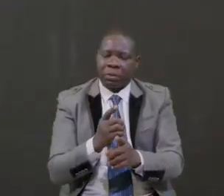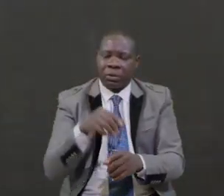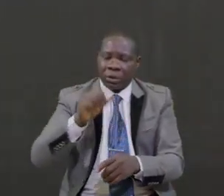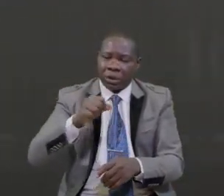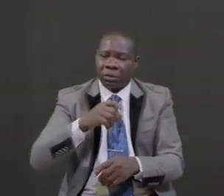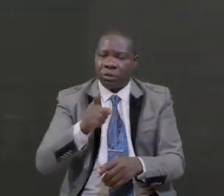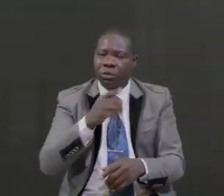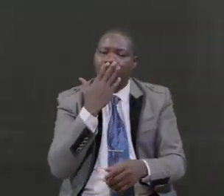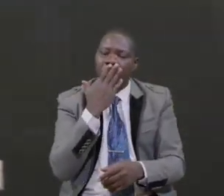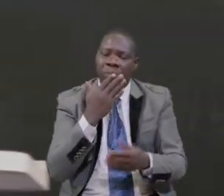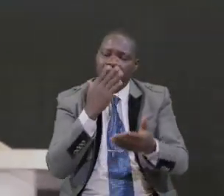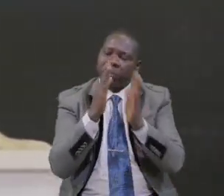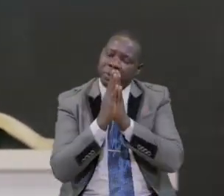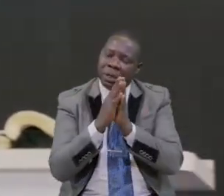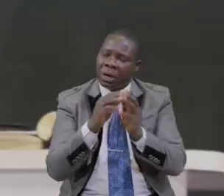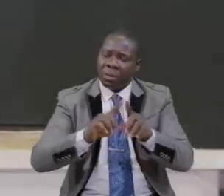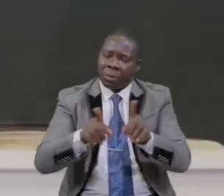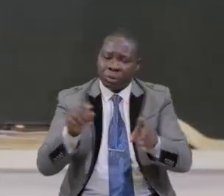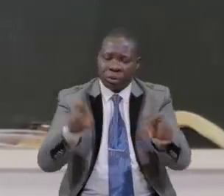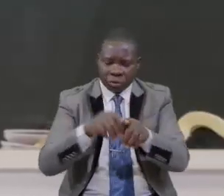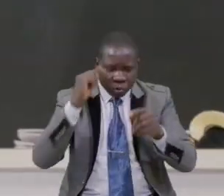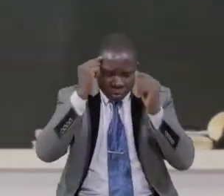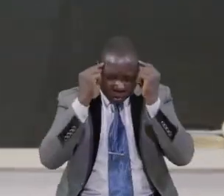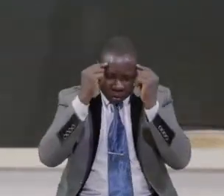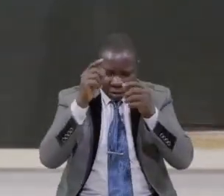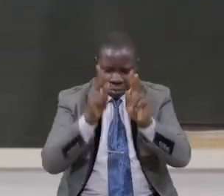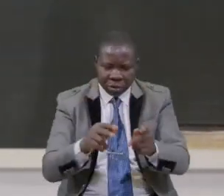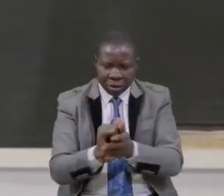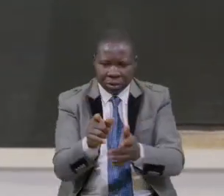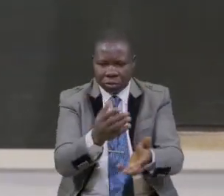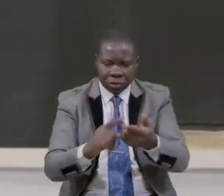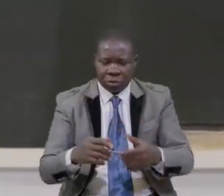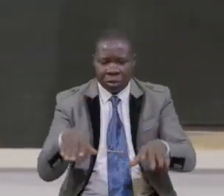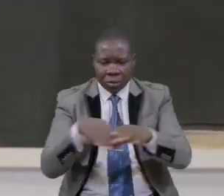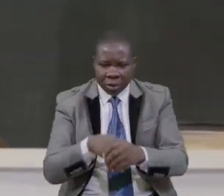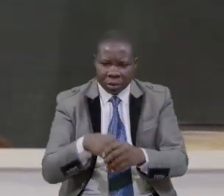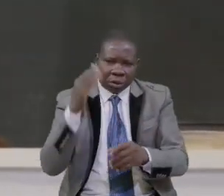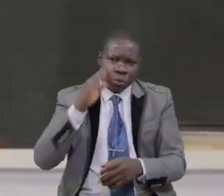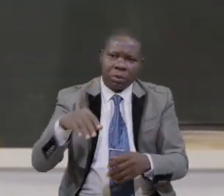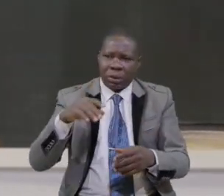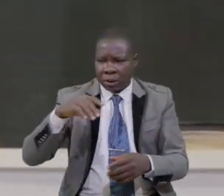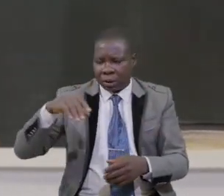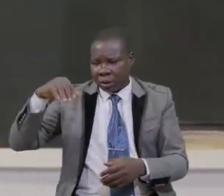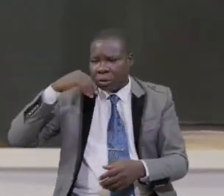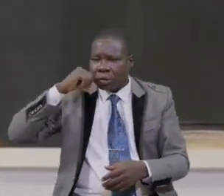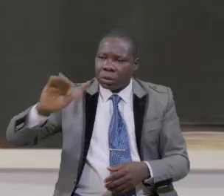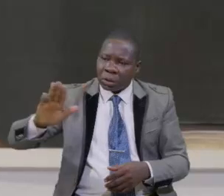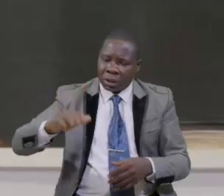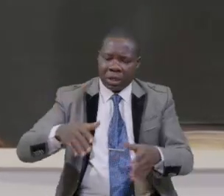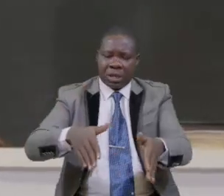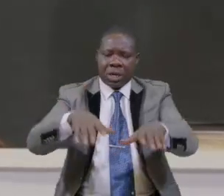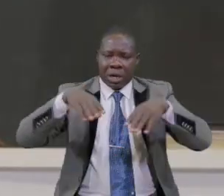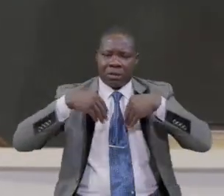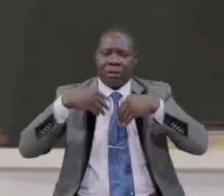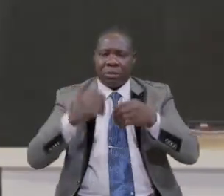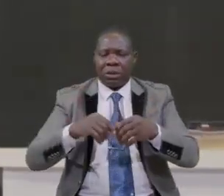marry, will she accept the vision God has given you? The mandate God has given you, the